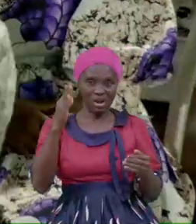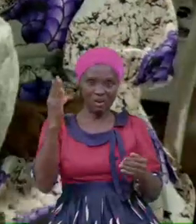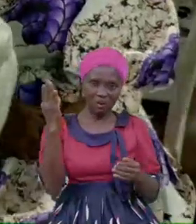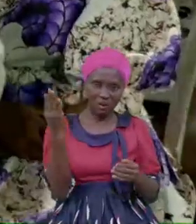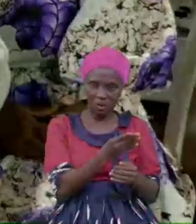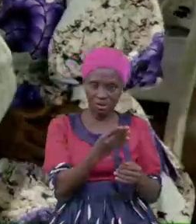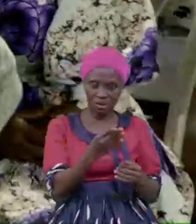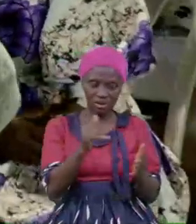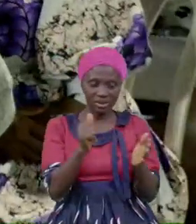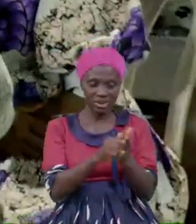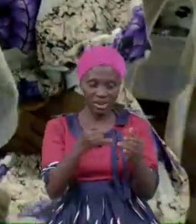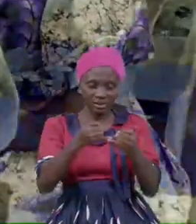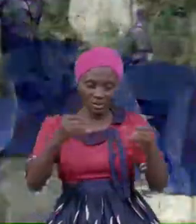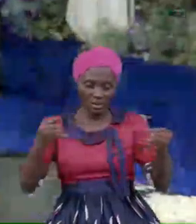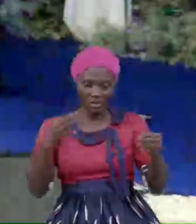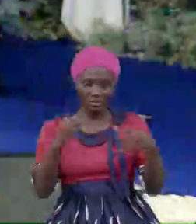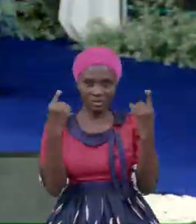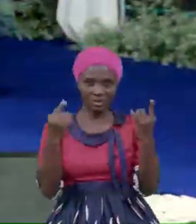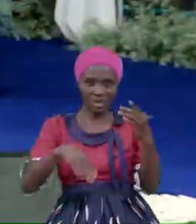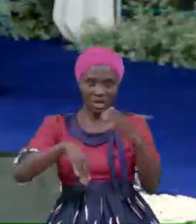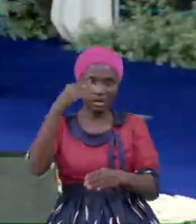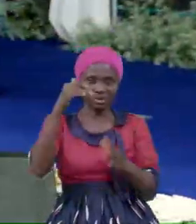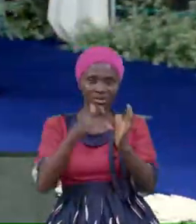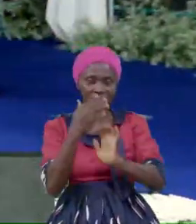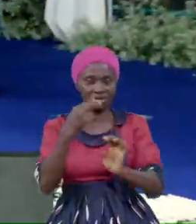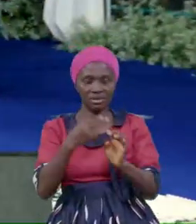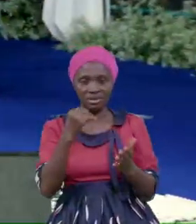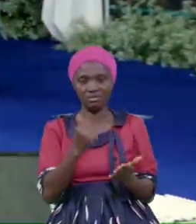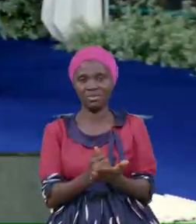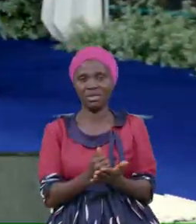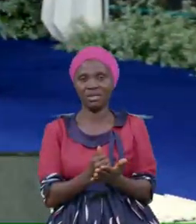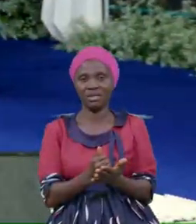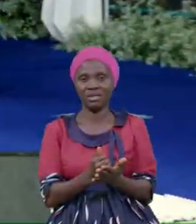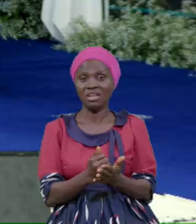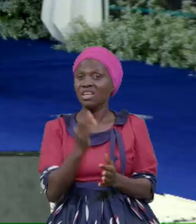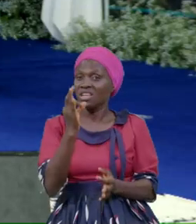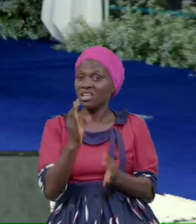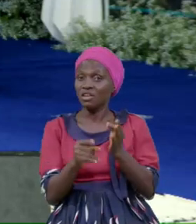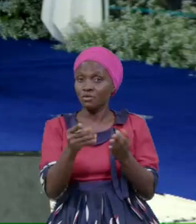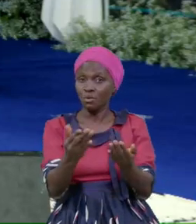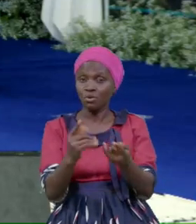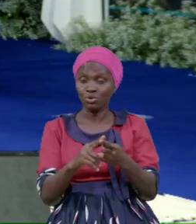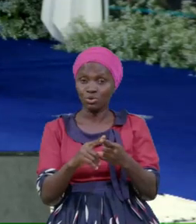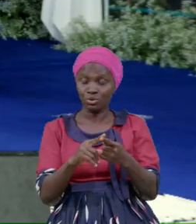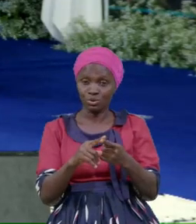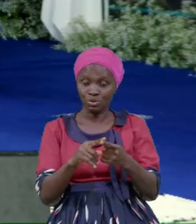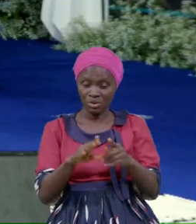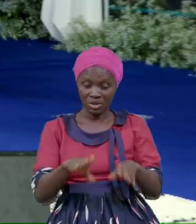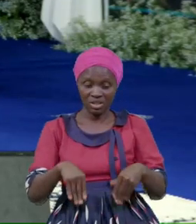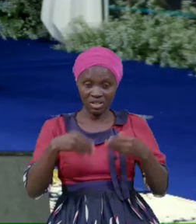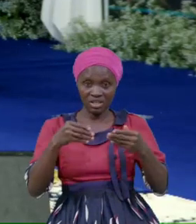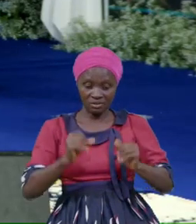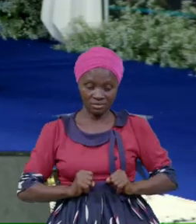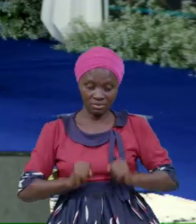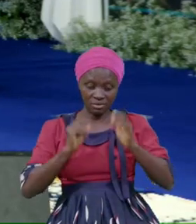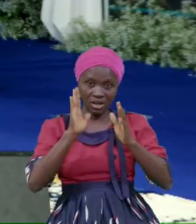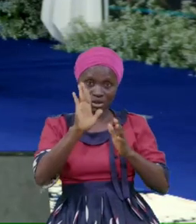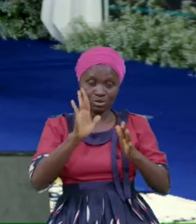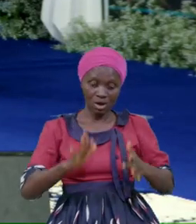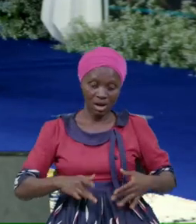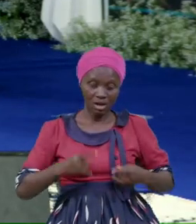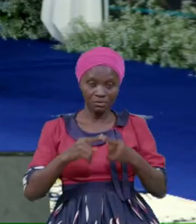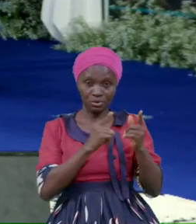your life to the Lord, the very first thing is that your soul now belongs to the Lord, your heart belongs to the Lord,